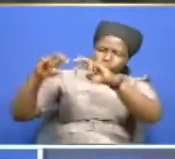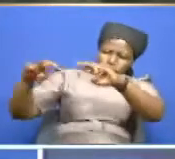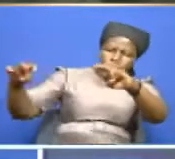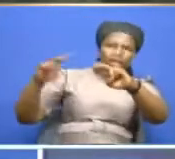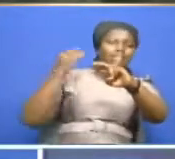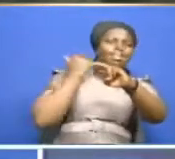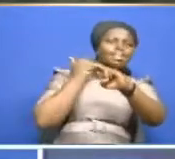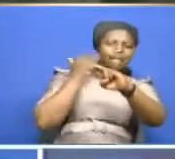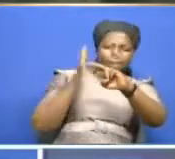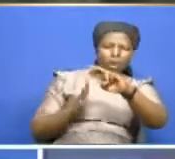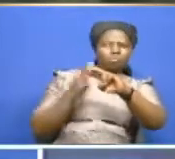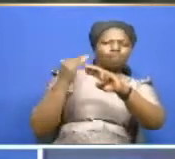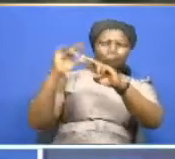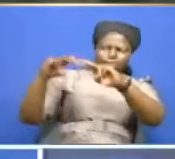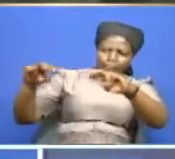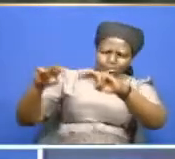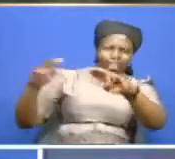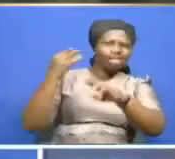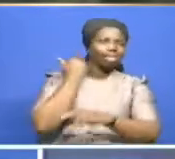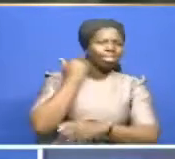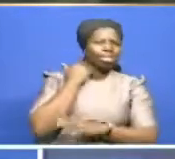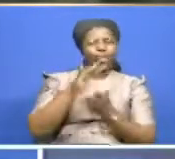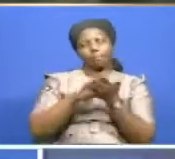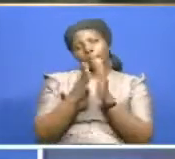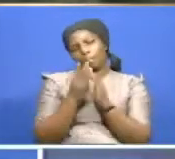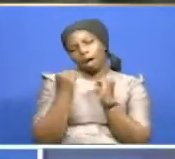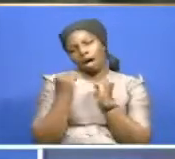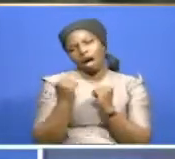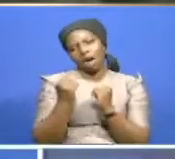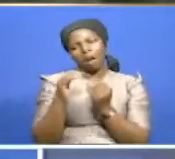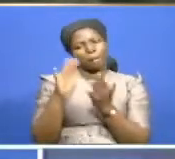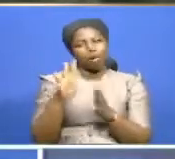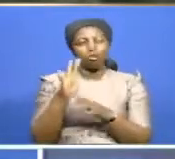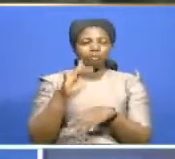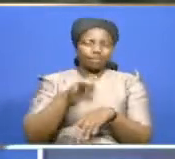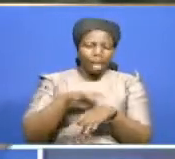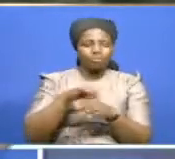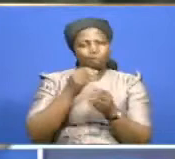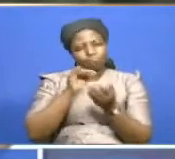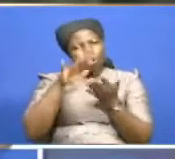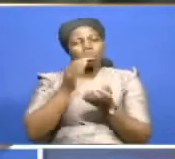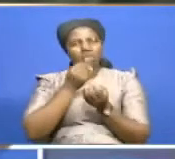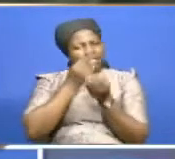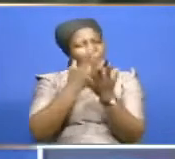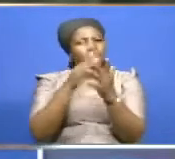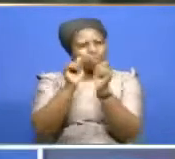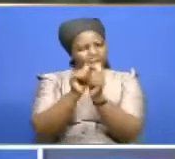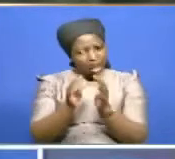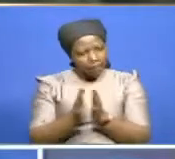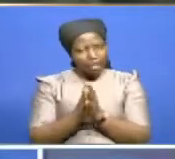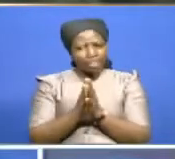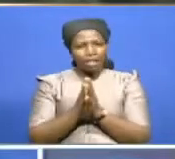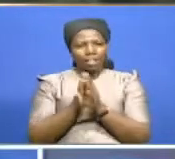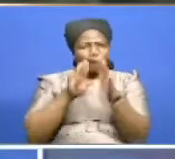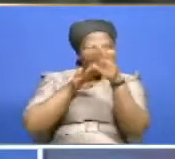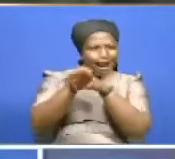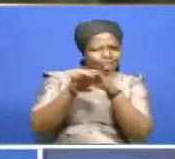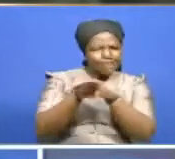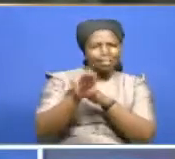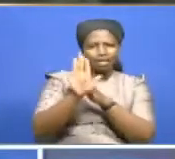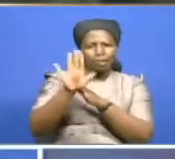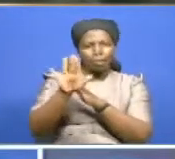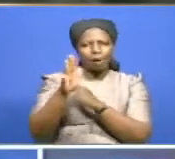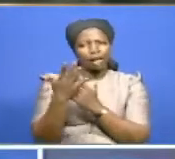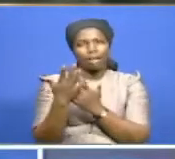criminality, tracking crime is going to become much, much harder the more that the information and the access that their money gives